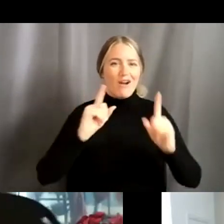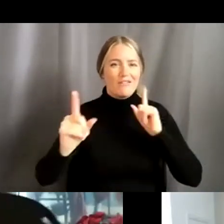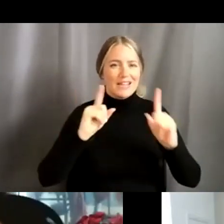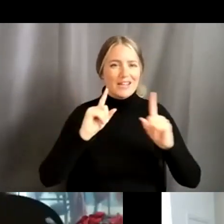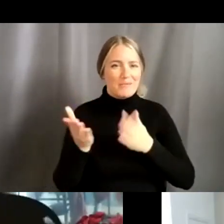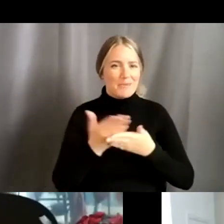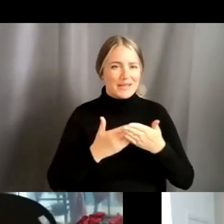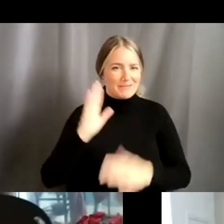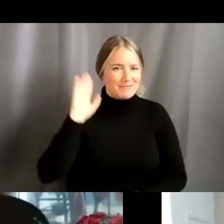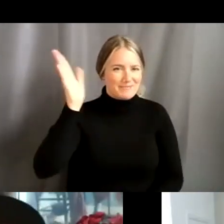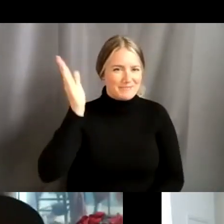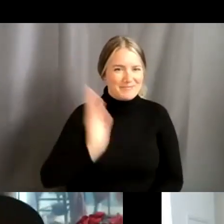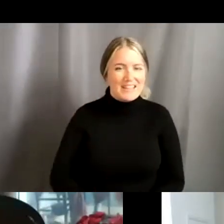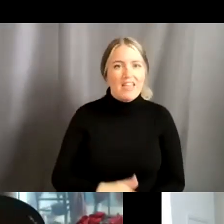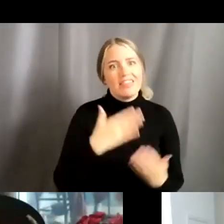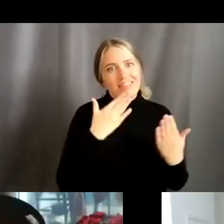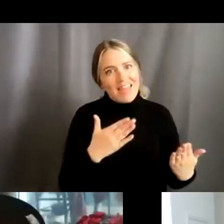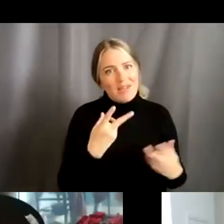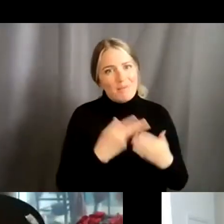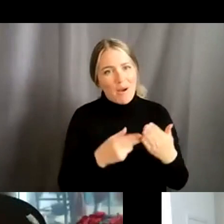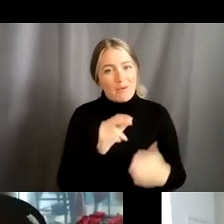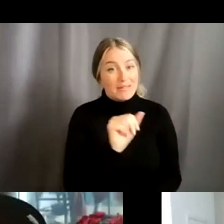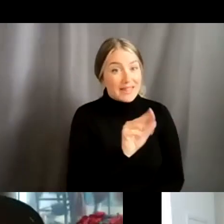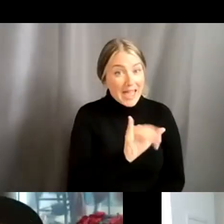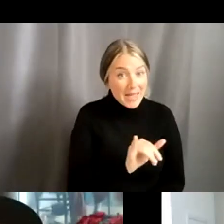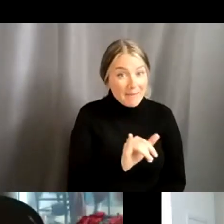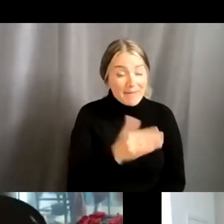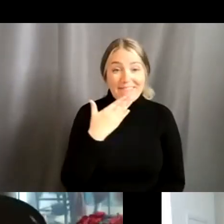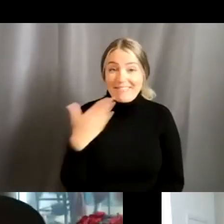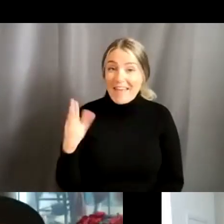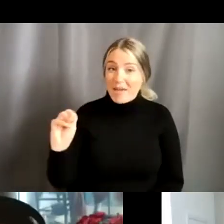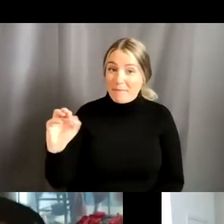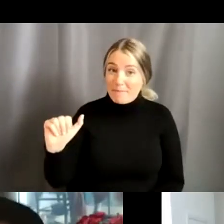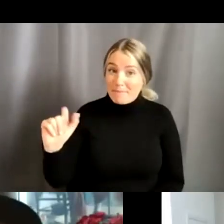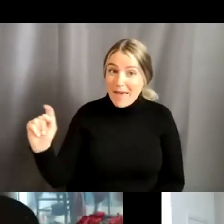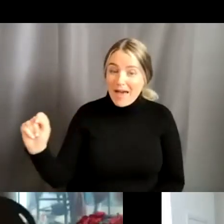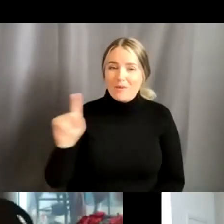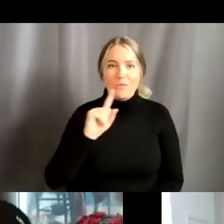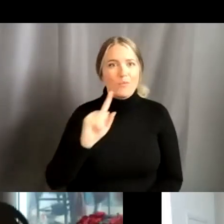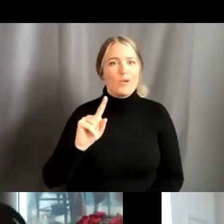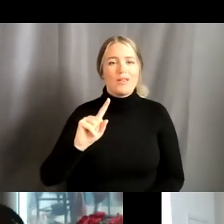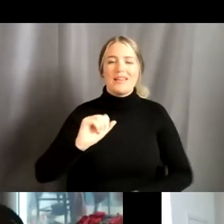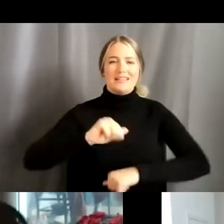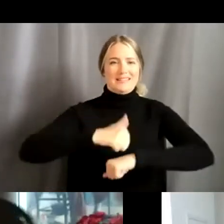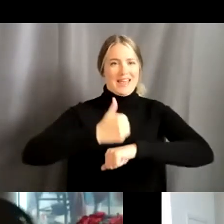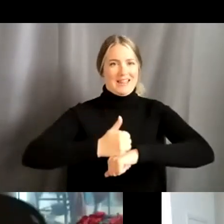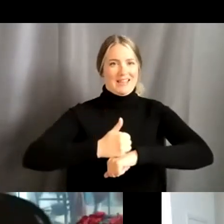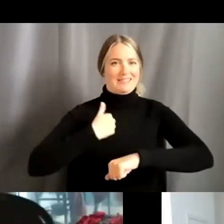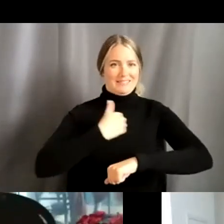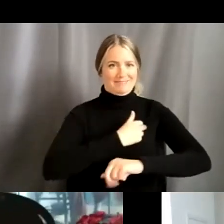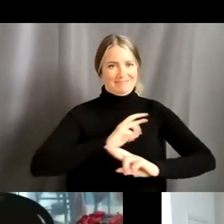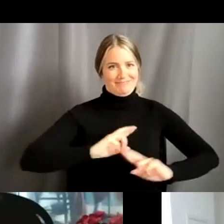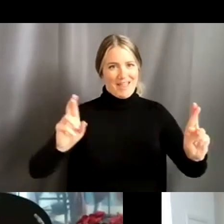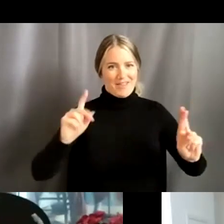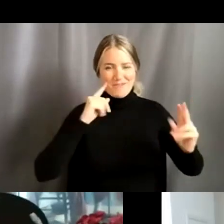this presentation. And thank you both, Amy and Matt. I think you set the groundwork really here excellently for us. Thank you.